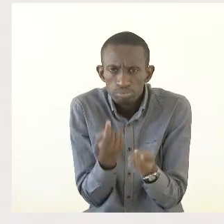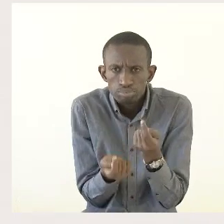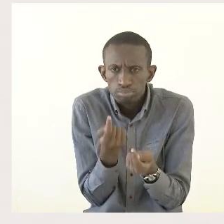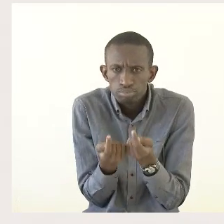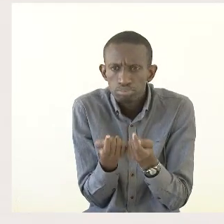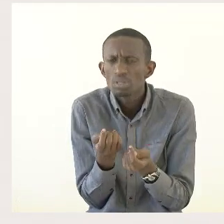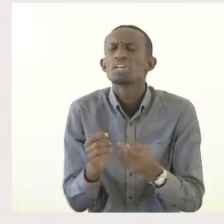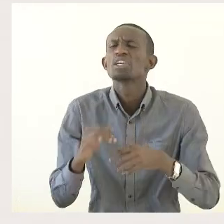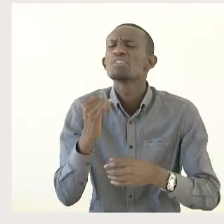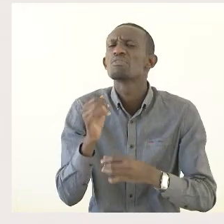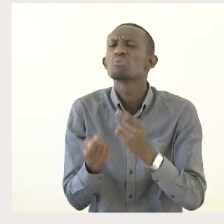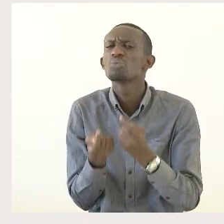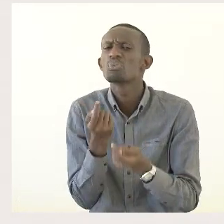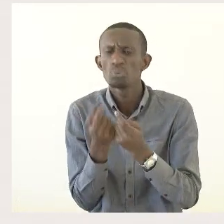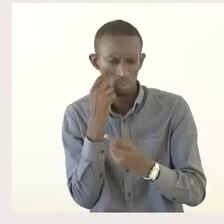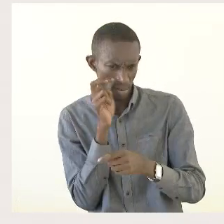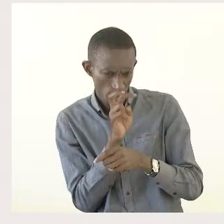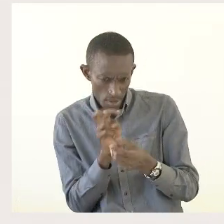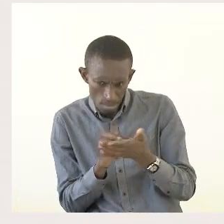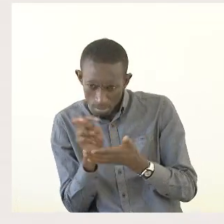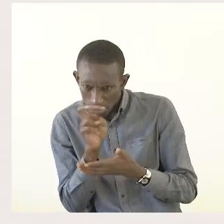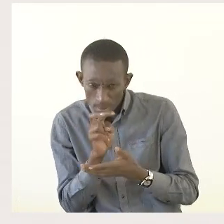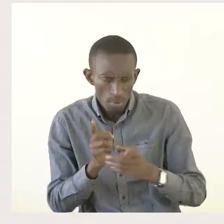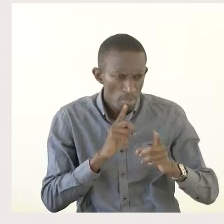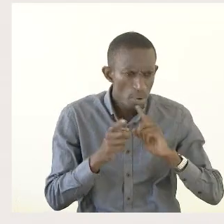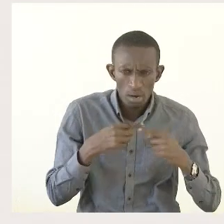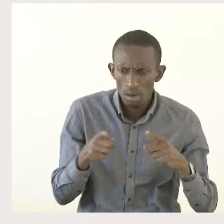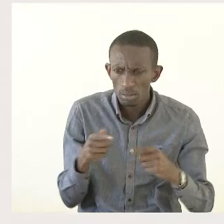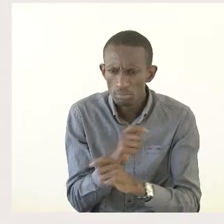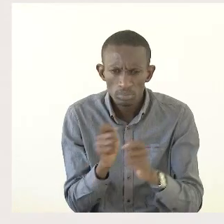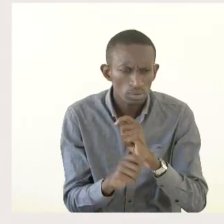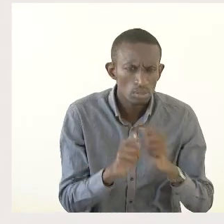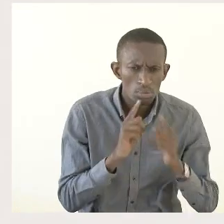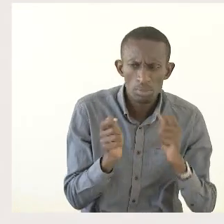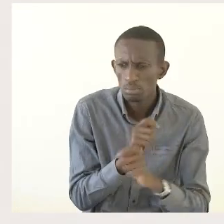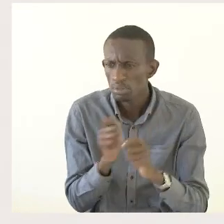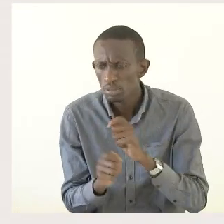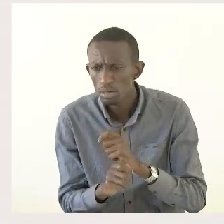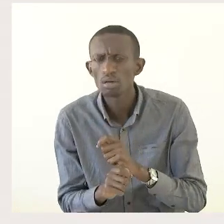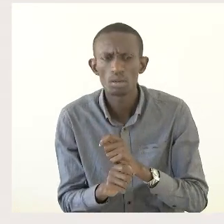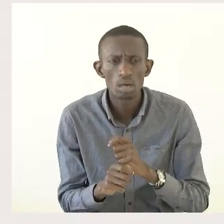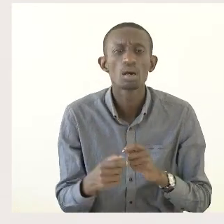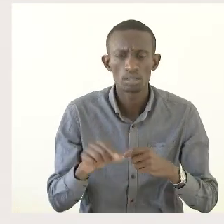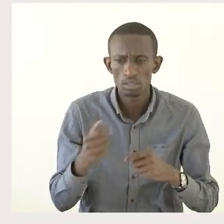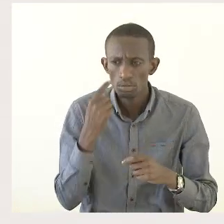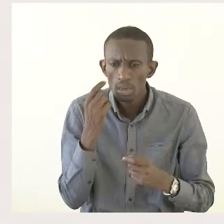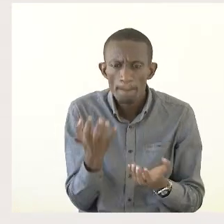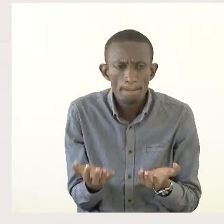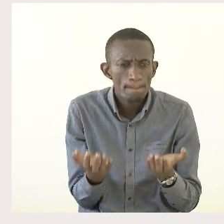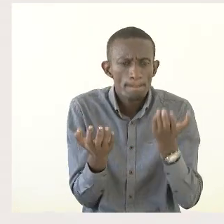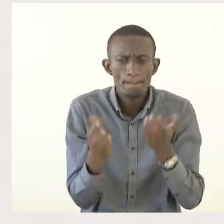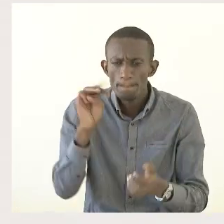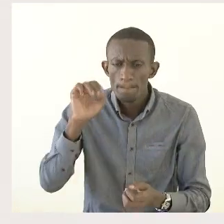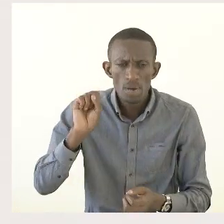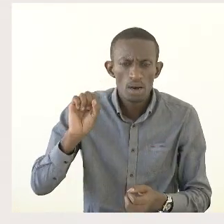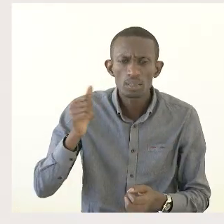you observe a color change, which is a coagulated pink mass that appears. That one confirms the food